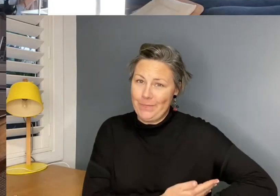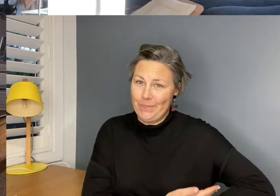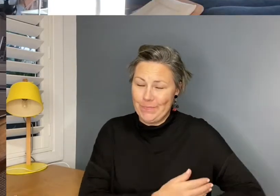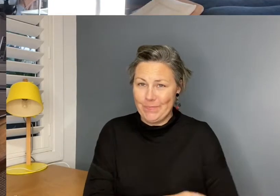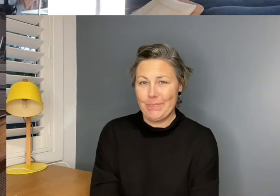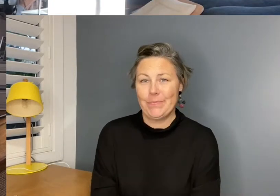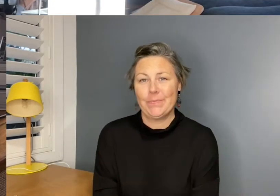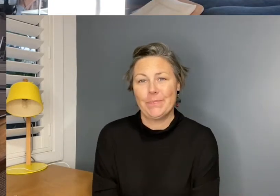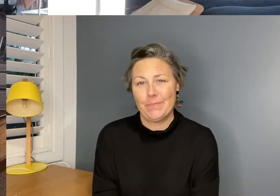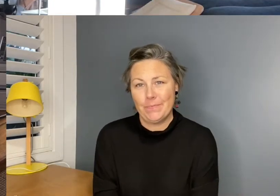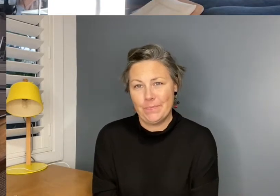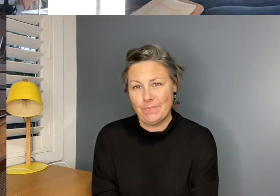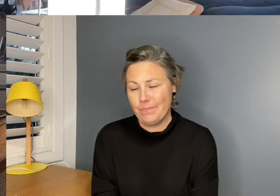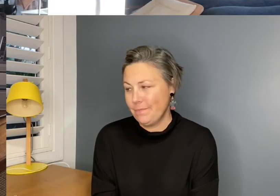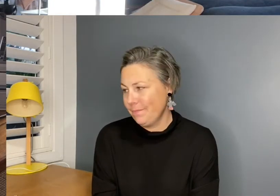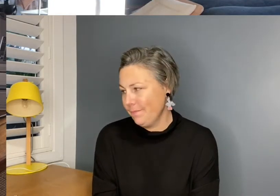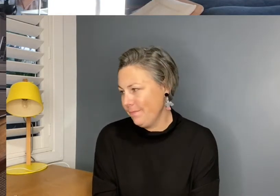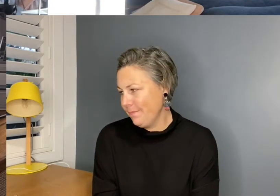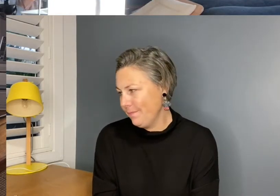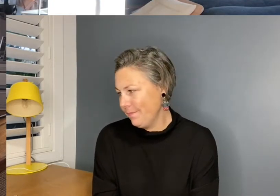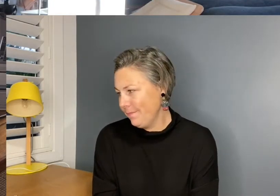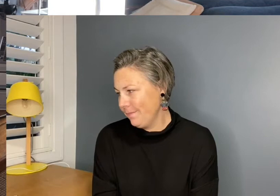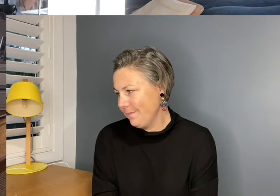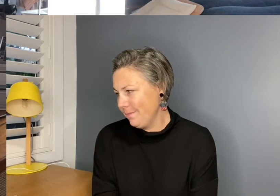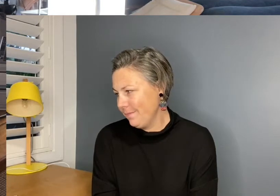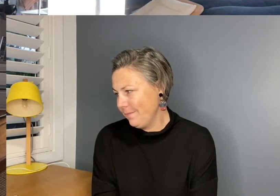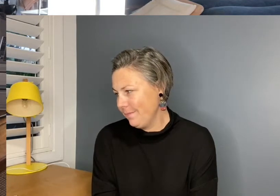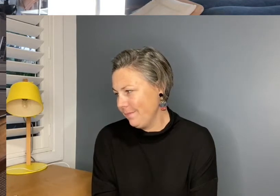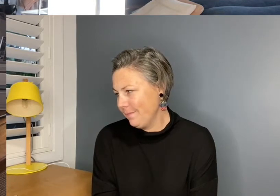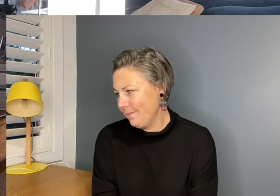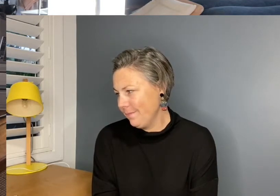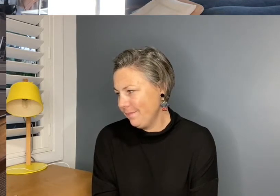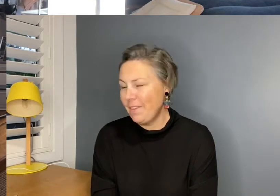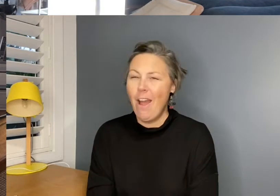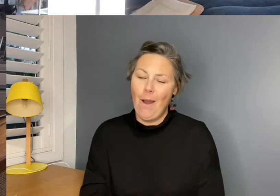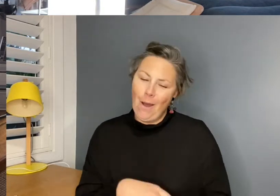Yeah, she was. So she was there.